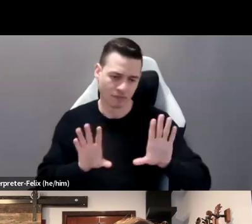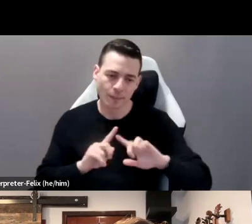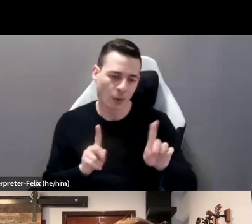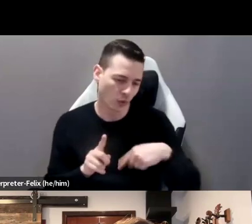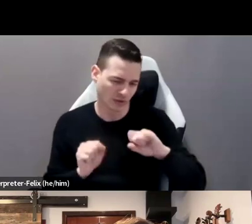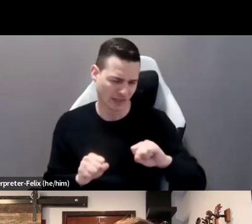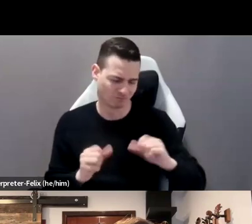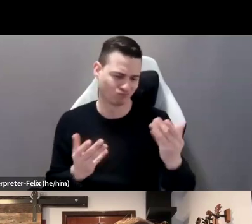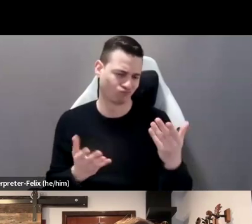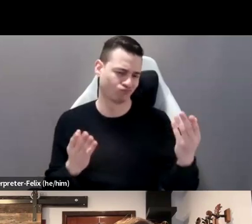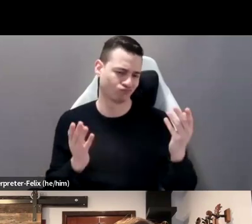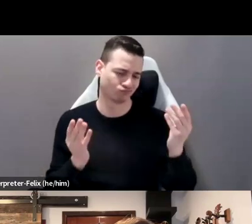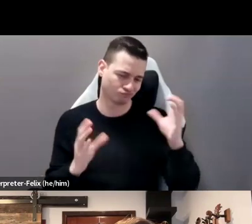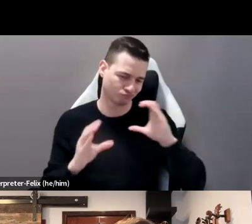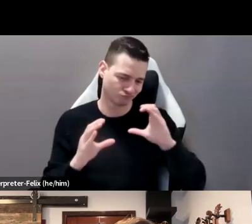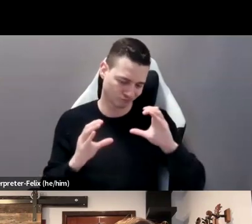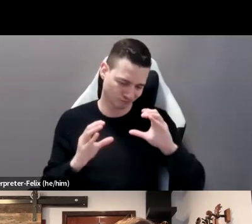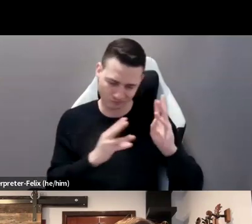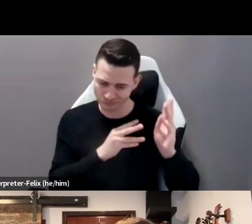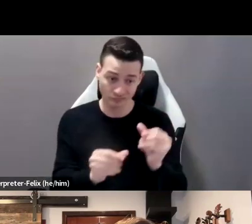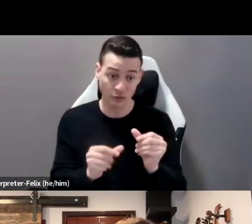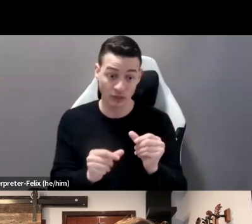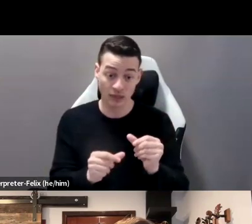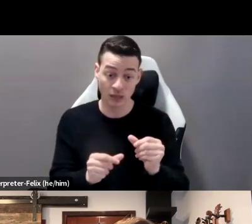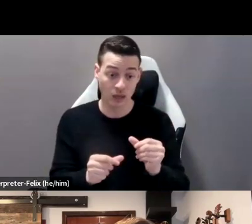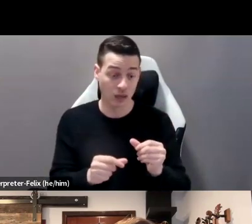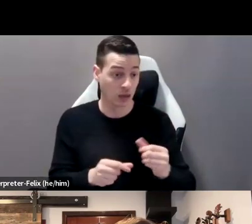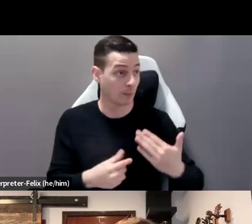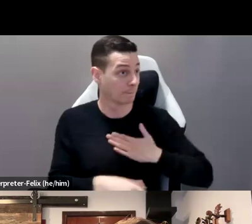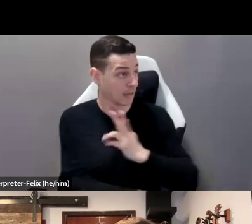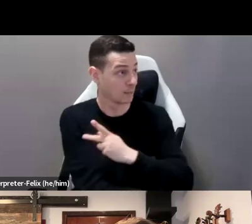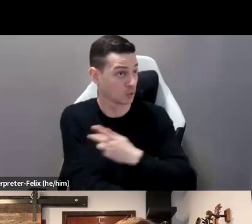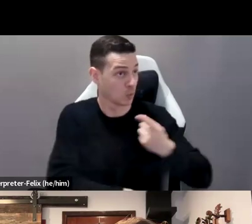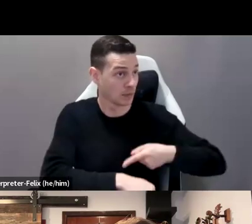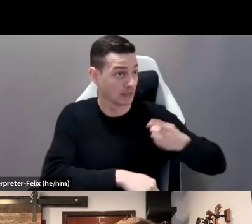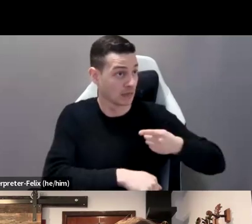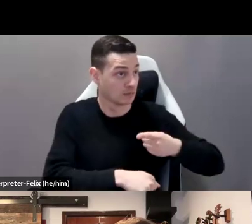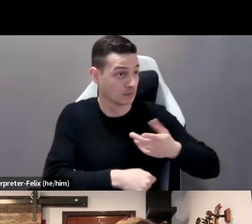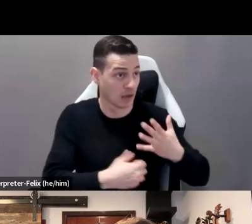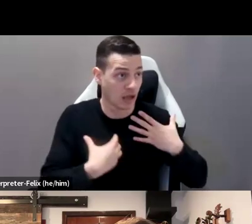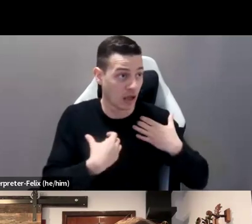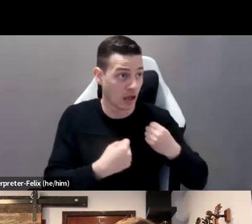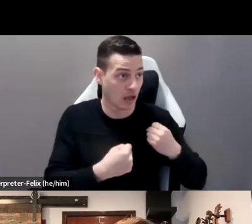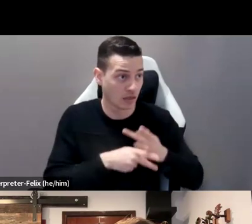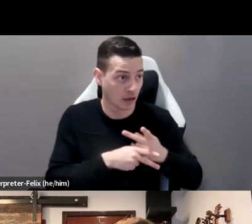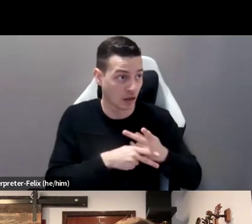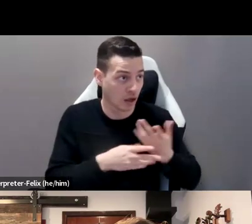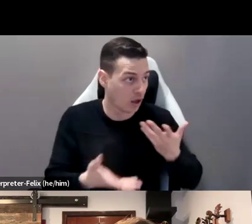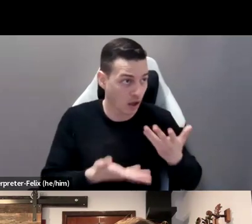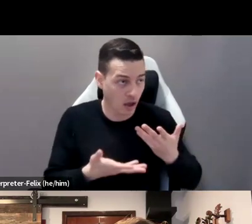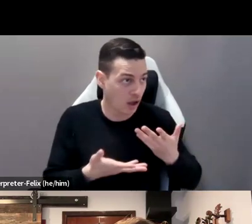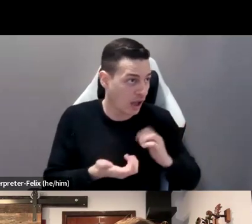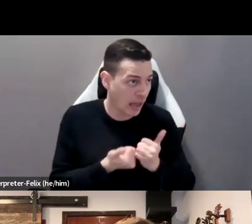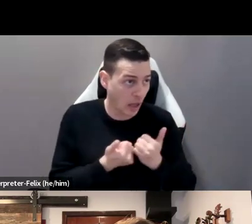I've had patients at one point lose their coverage, and then they'll have to go to H&H. So there is